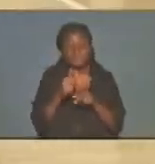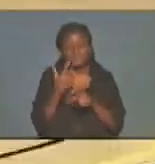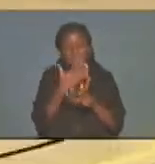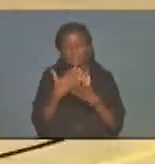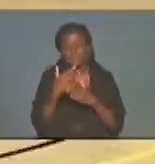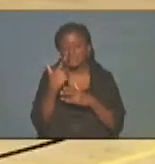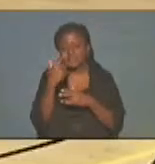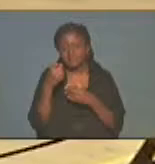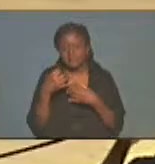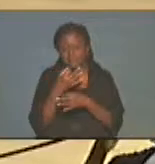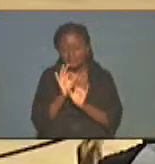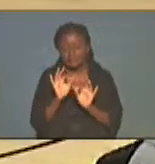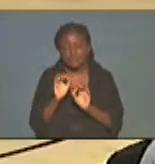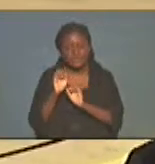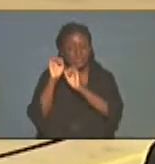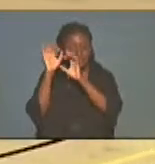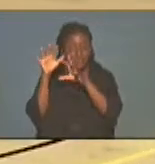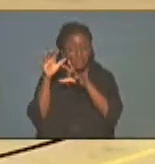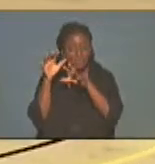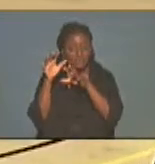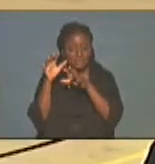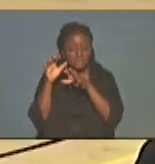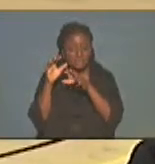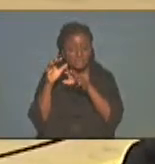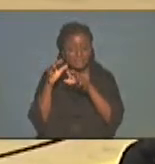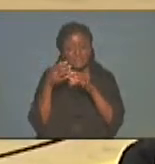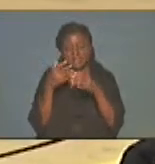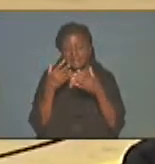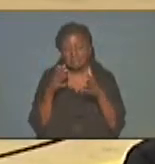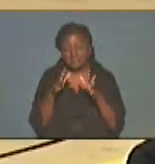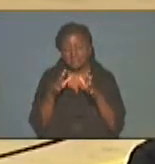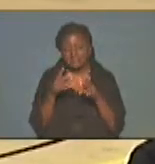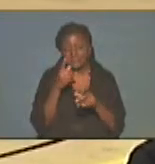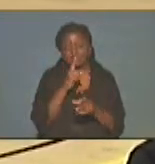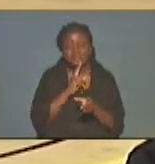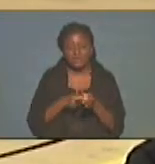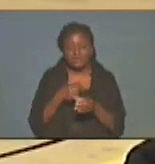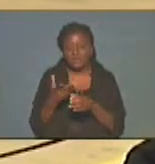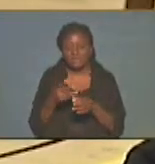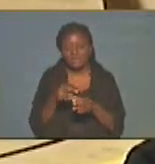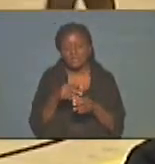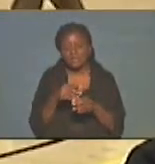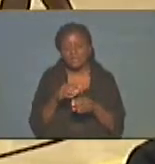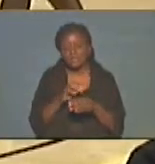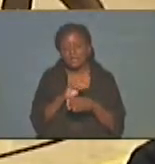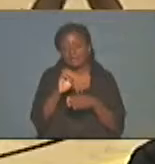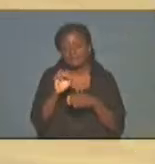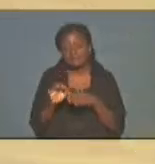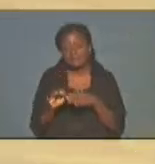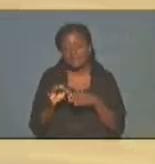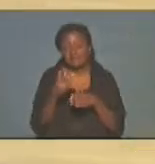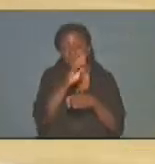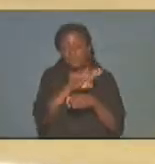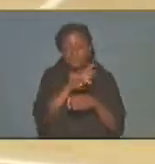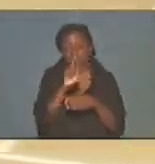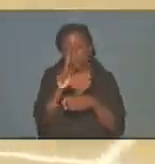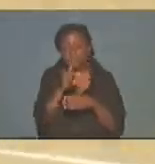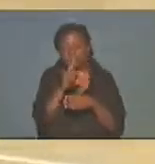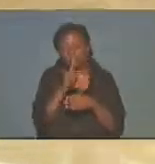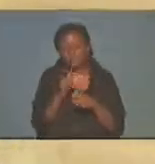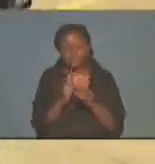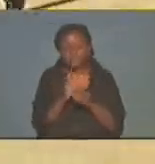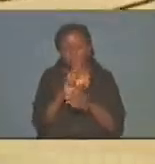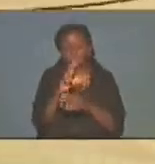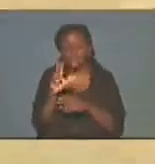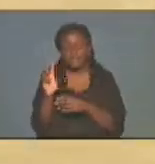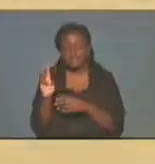down the stretch would seal their fate, and CB Bethel would escape with the 41-36 victory. Well, the